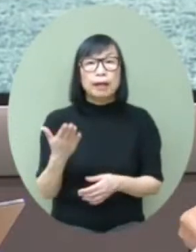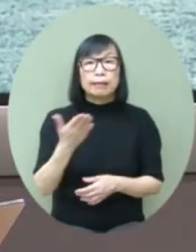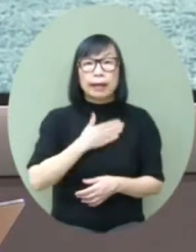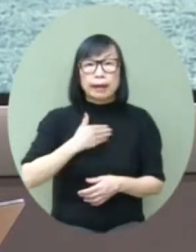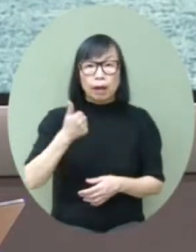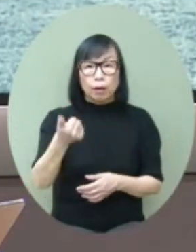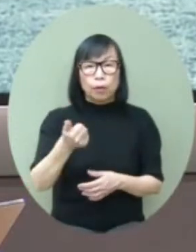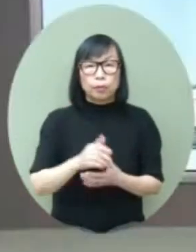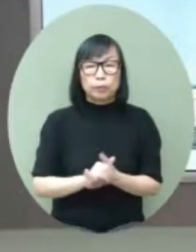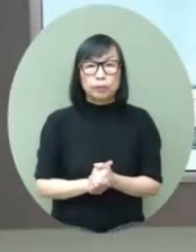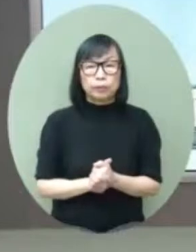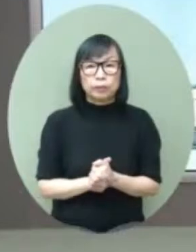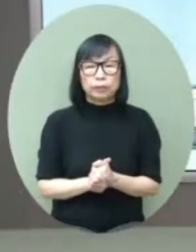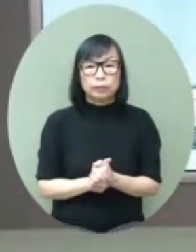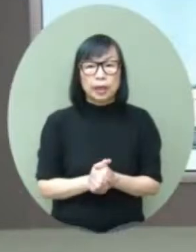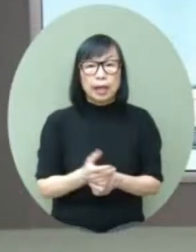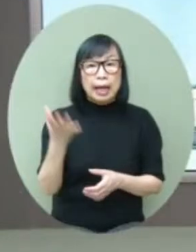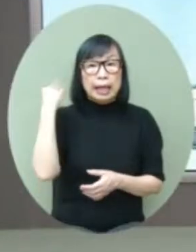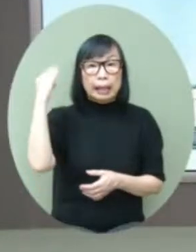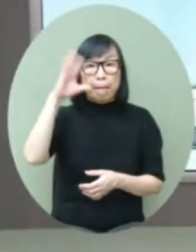cases today.